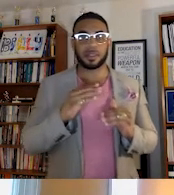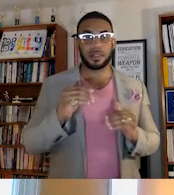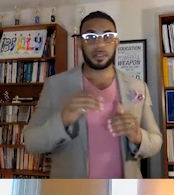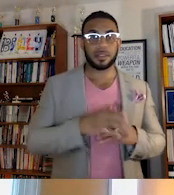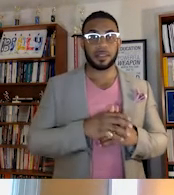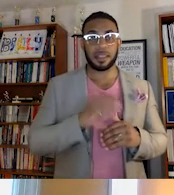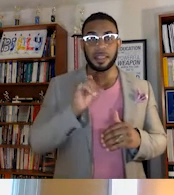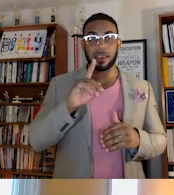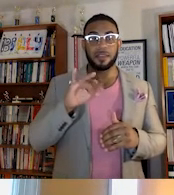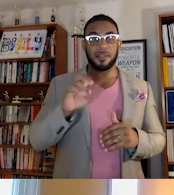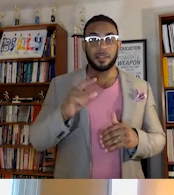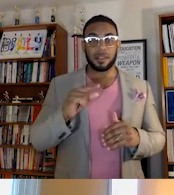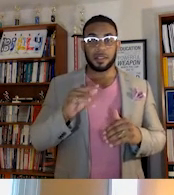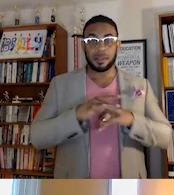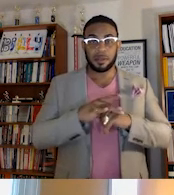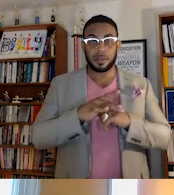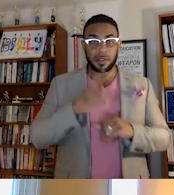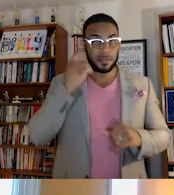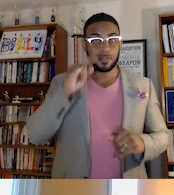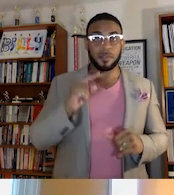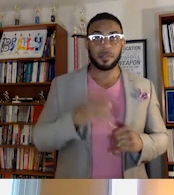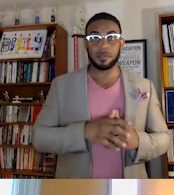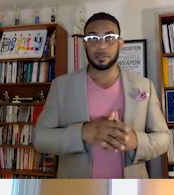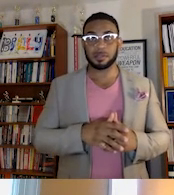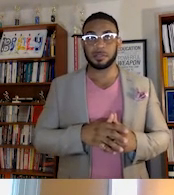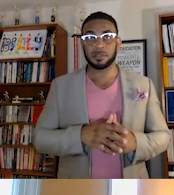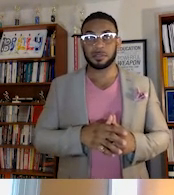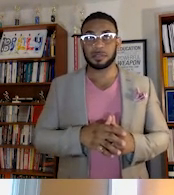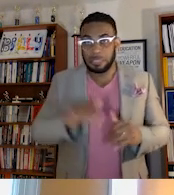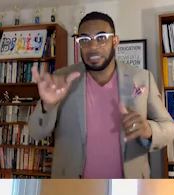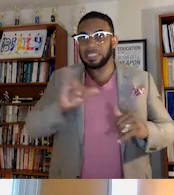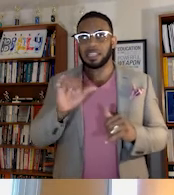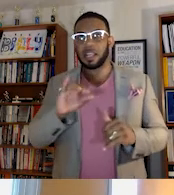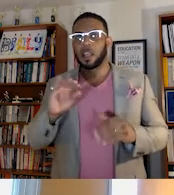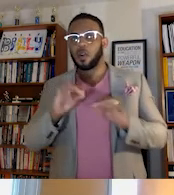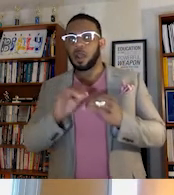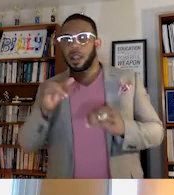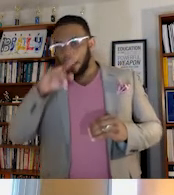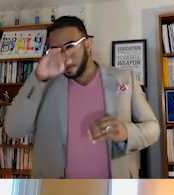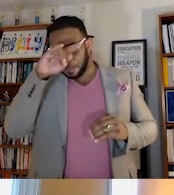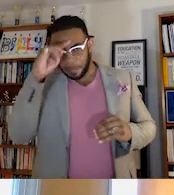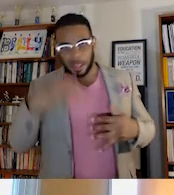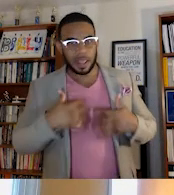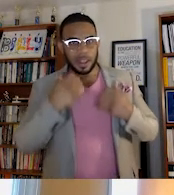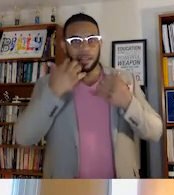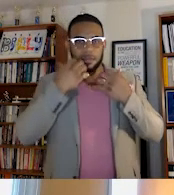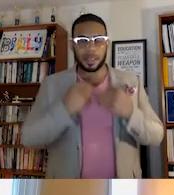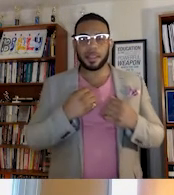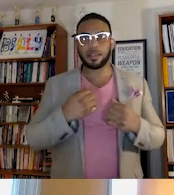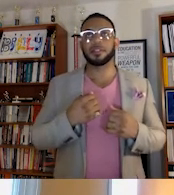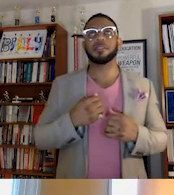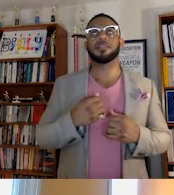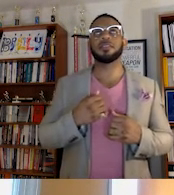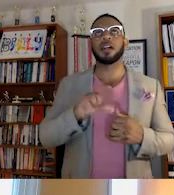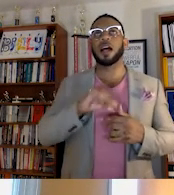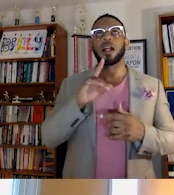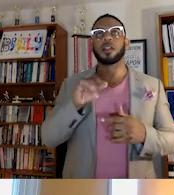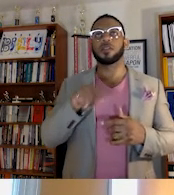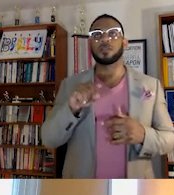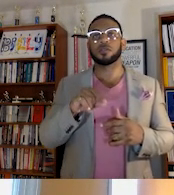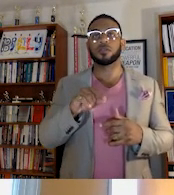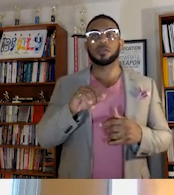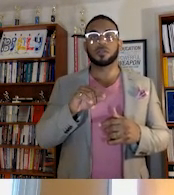and advancing the platform of things like organizations like Black Lives Matter, and how